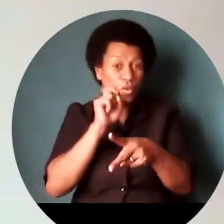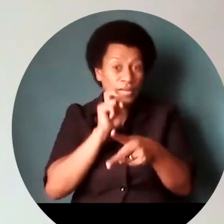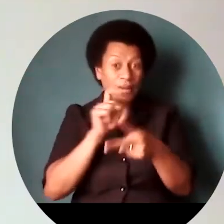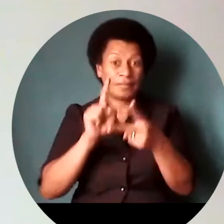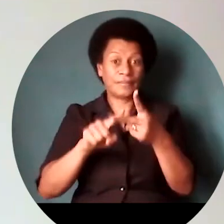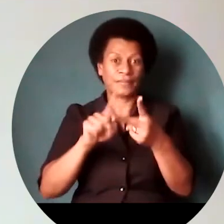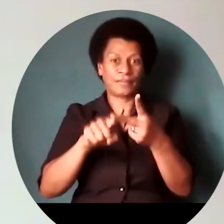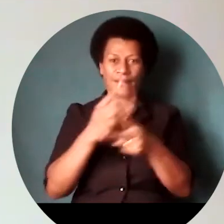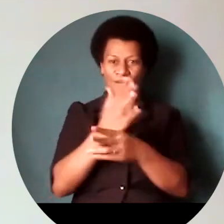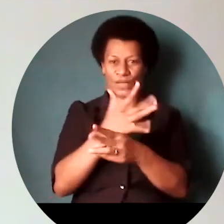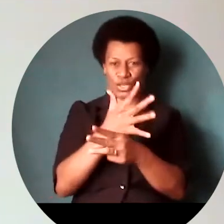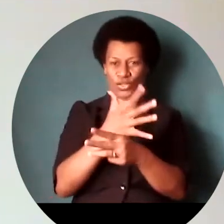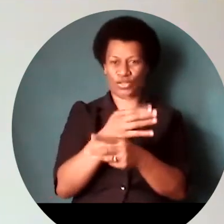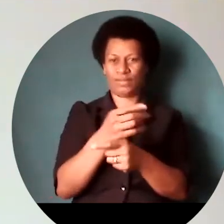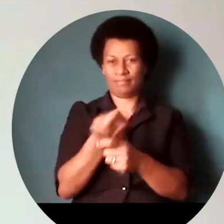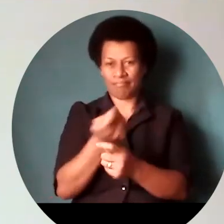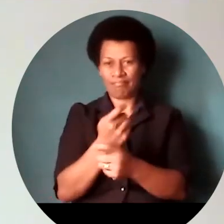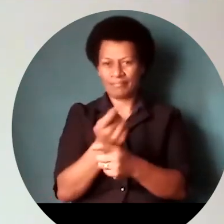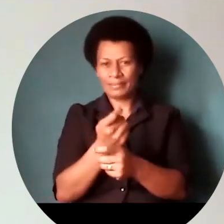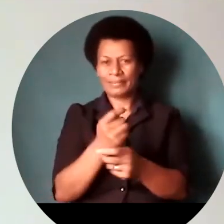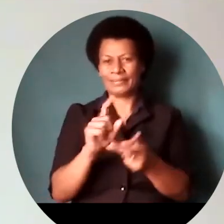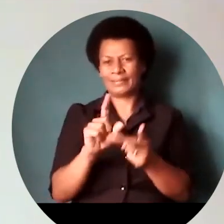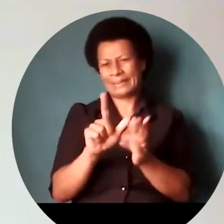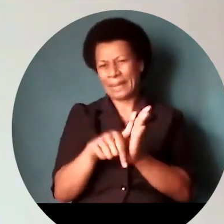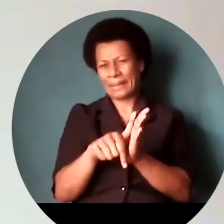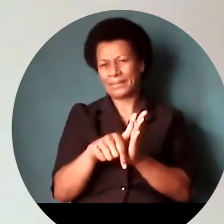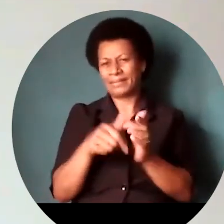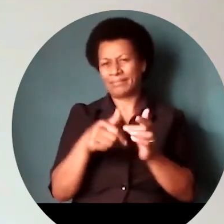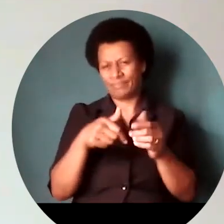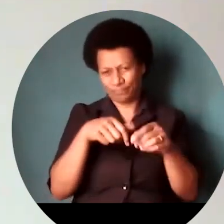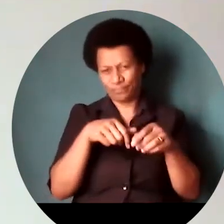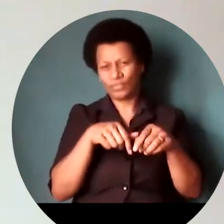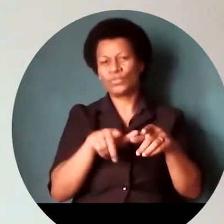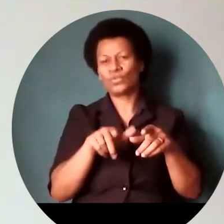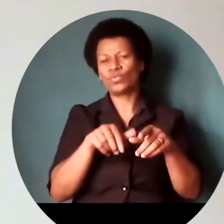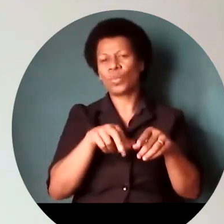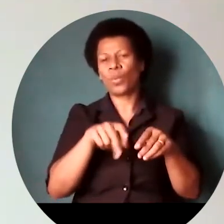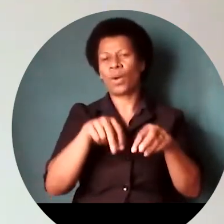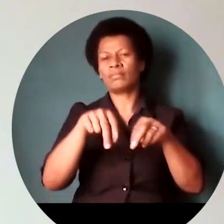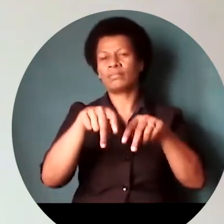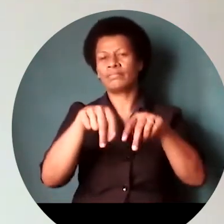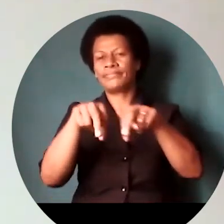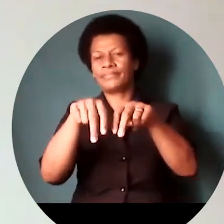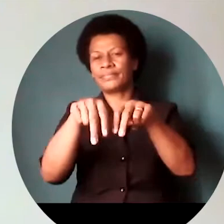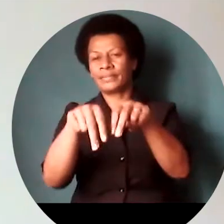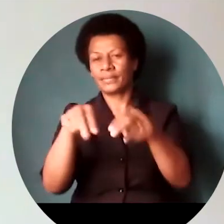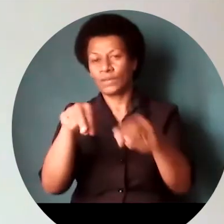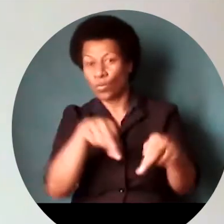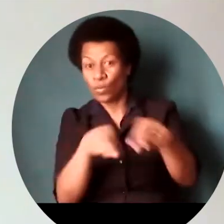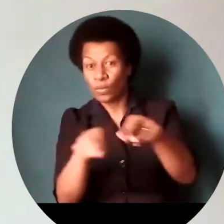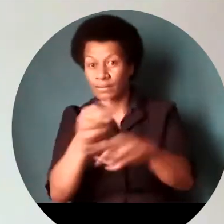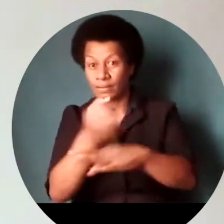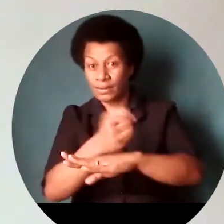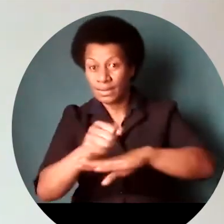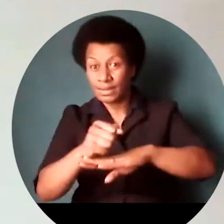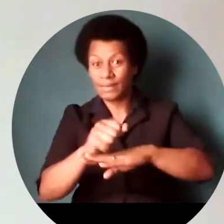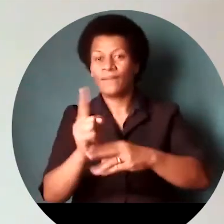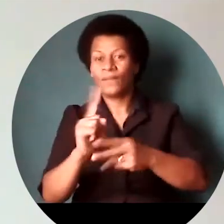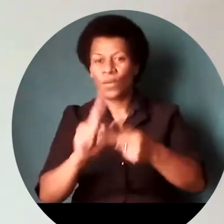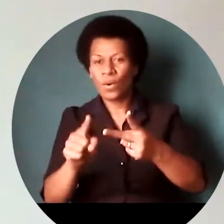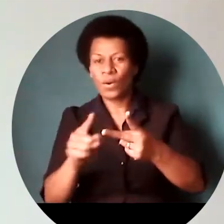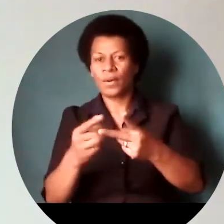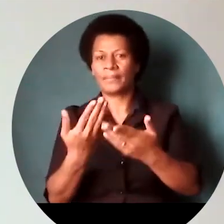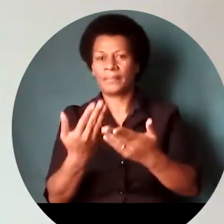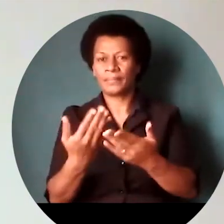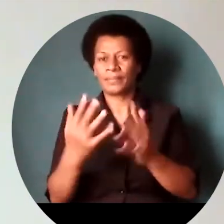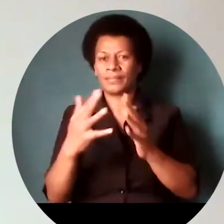water to 3 taps within the villages. The objectives of this project are to